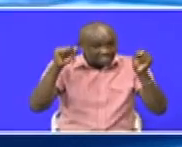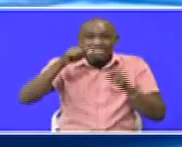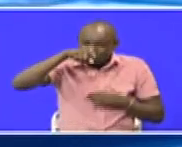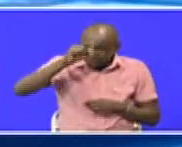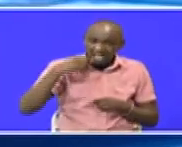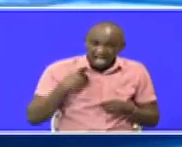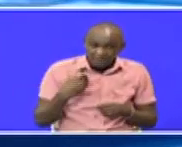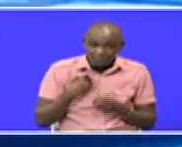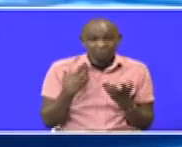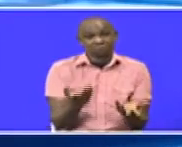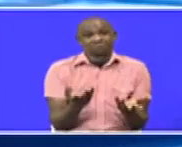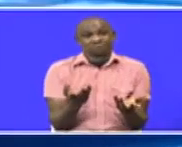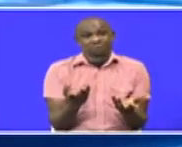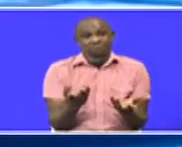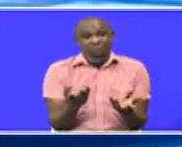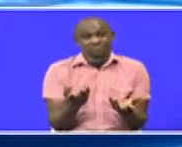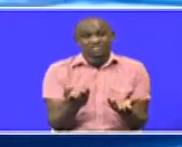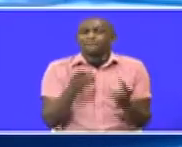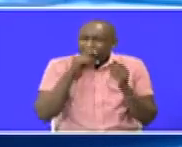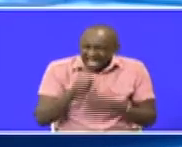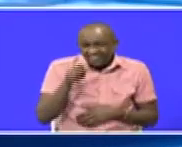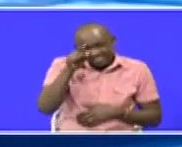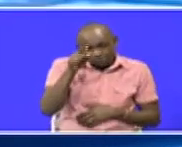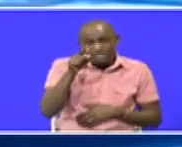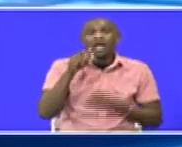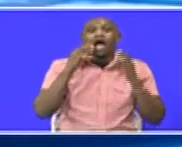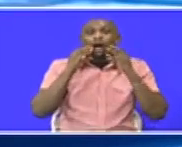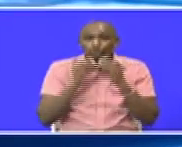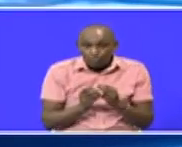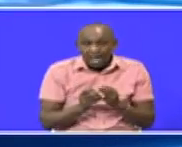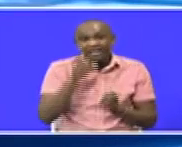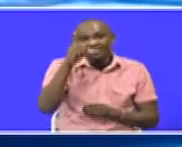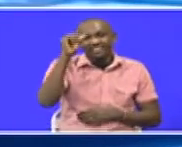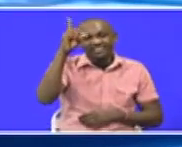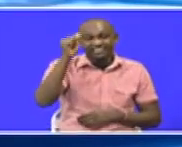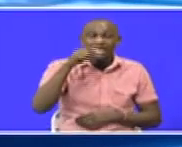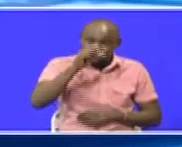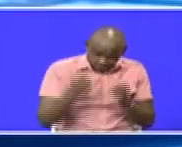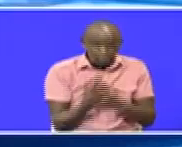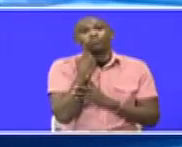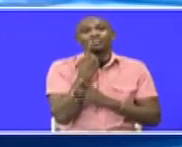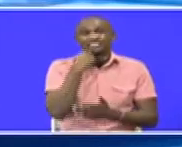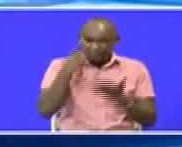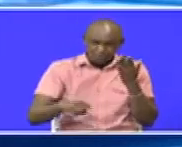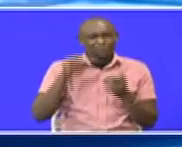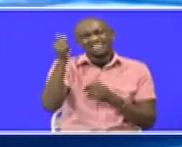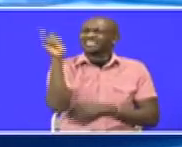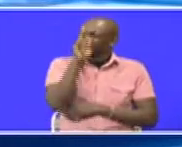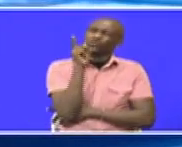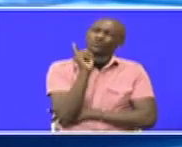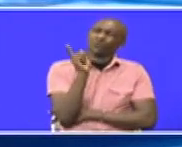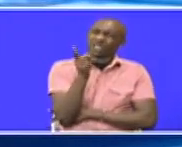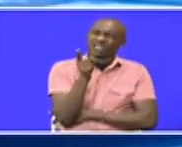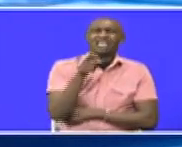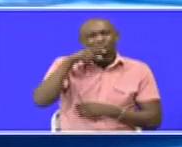had two campaign rallies before the election. The man, Mohamed Abduba Dida, has re-emerged, and he accuses President Uhuru Kenyatta